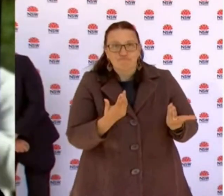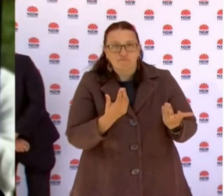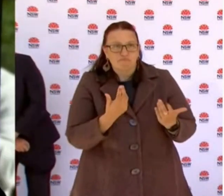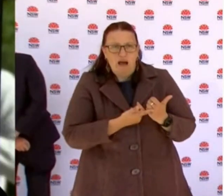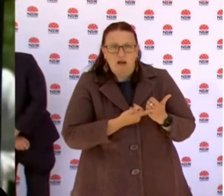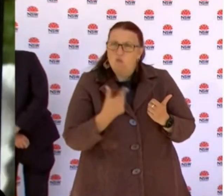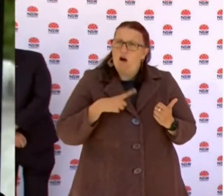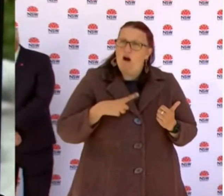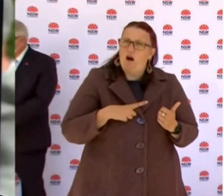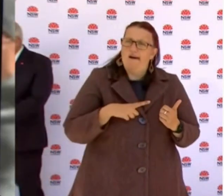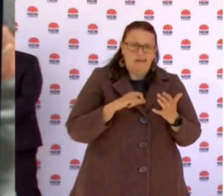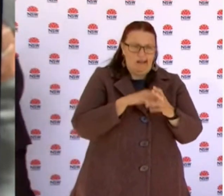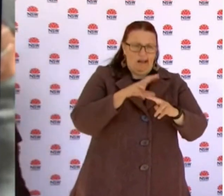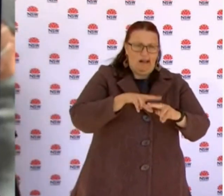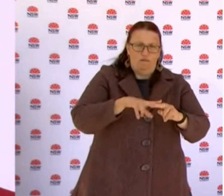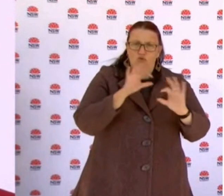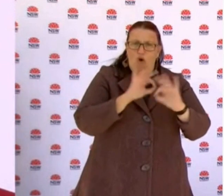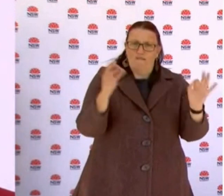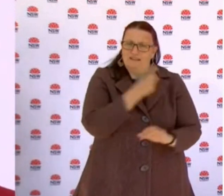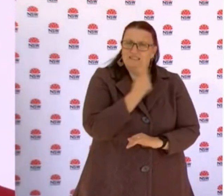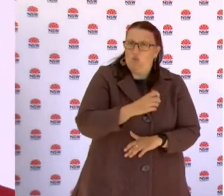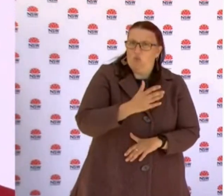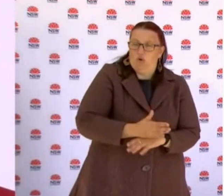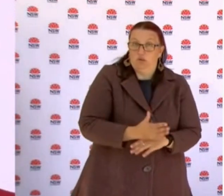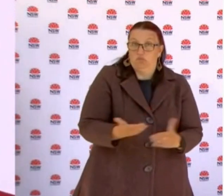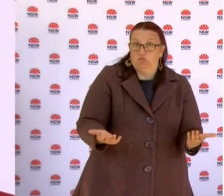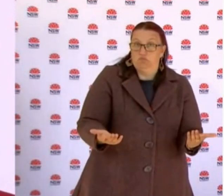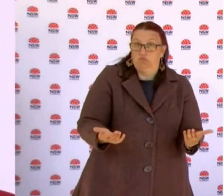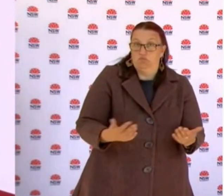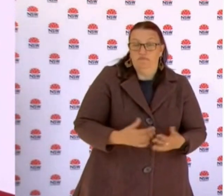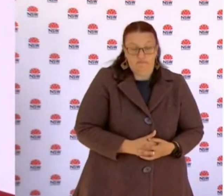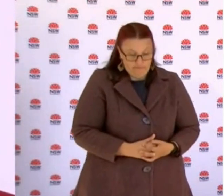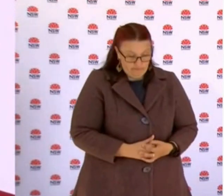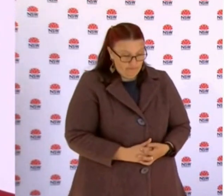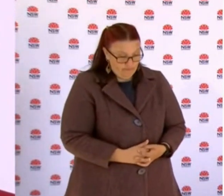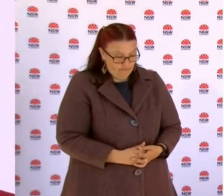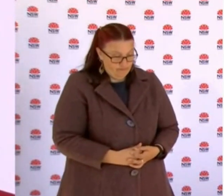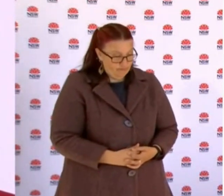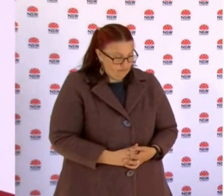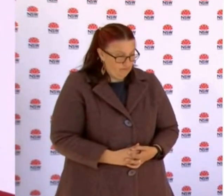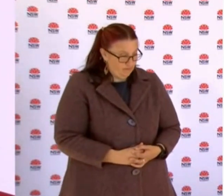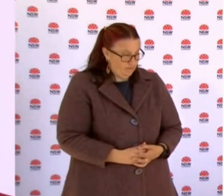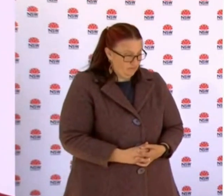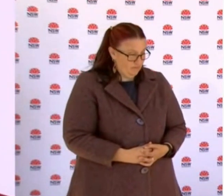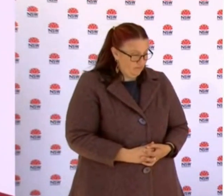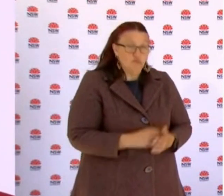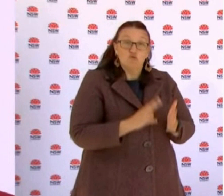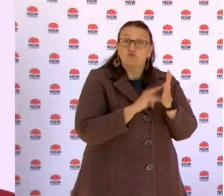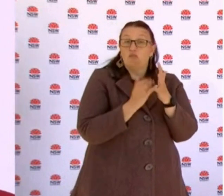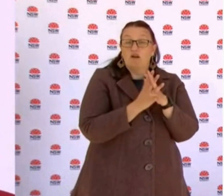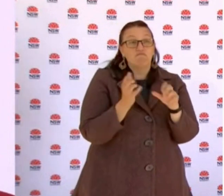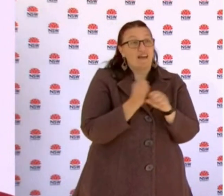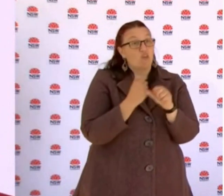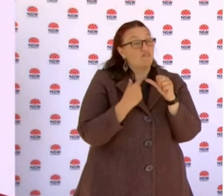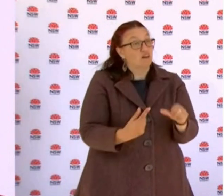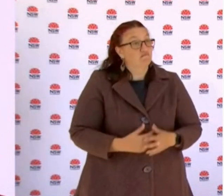care workers still working in the system, Premier? The bottom line is that New South Wales has made that offer.